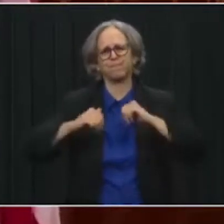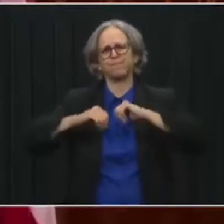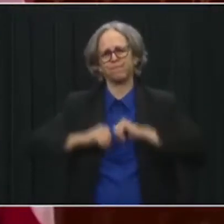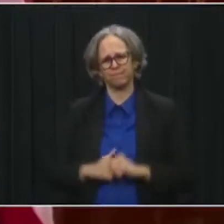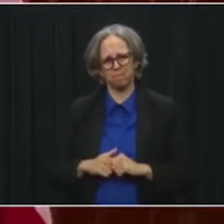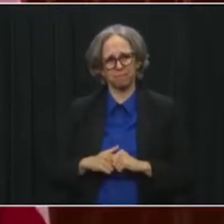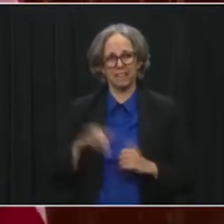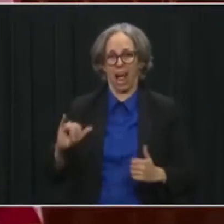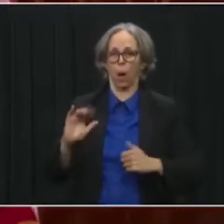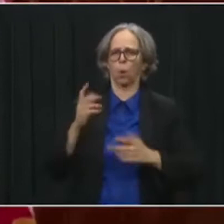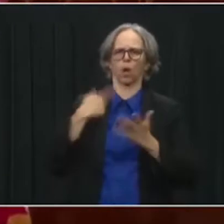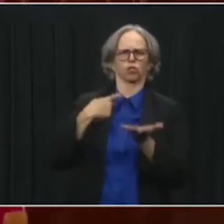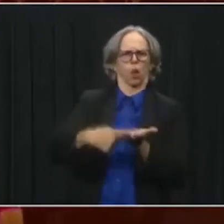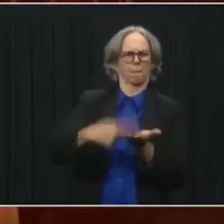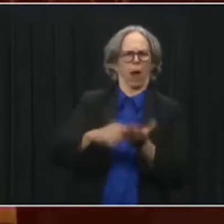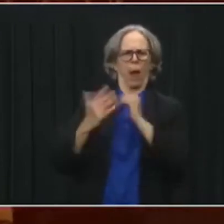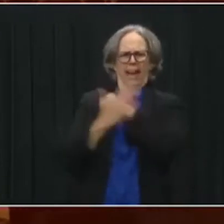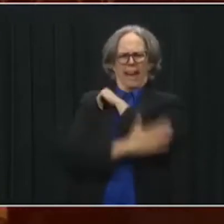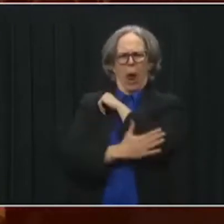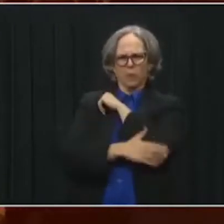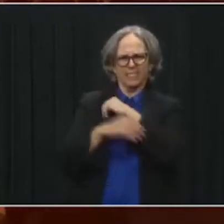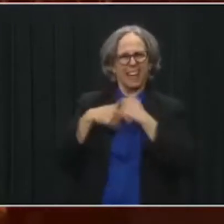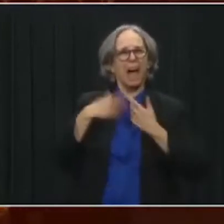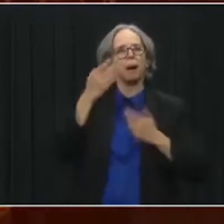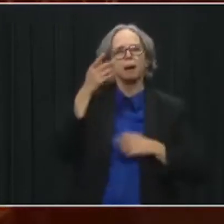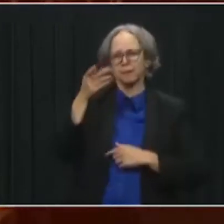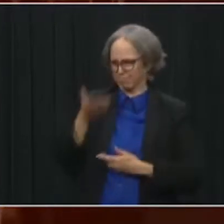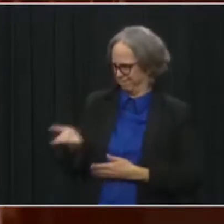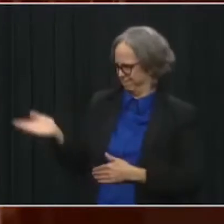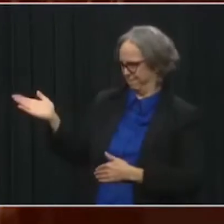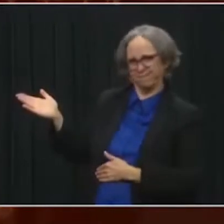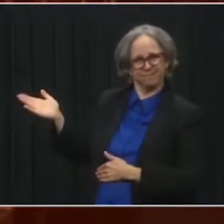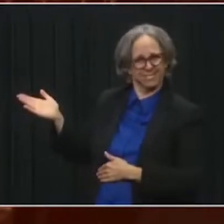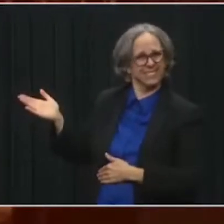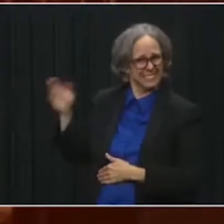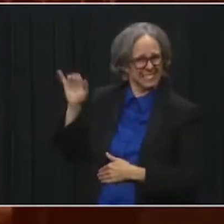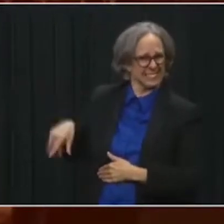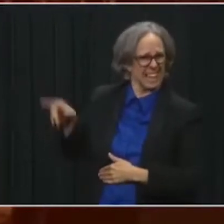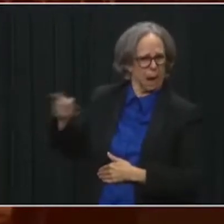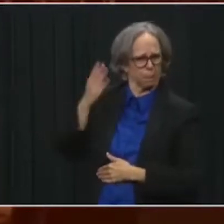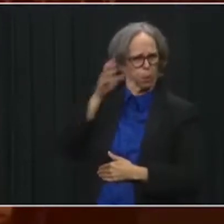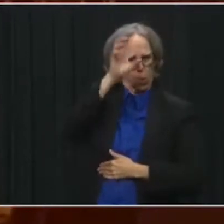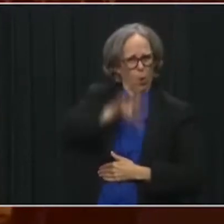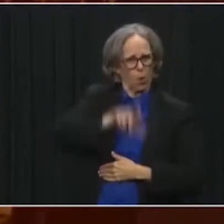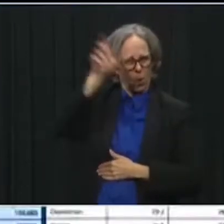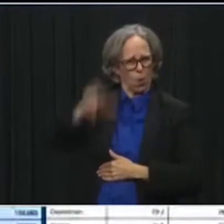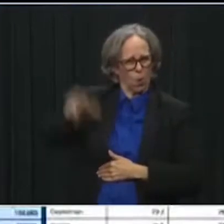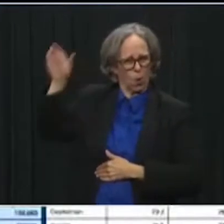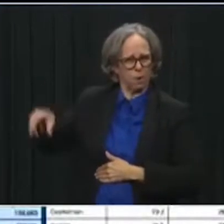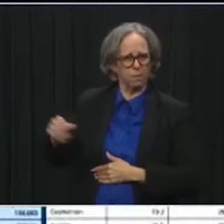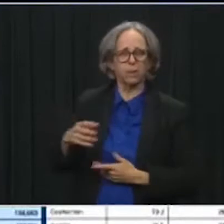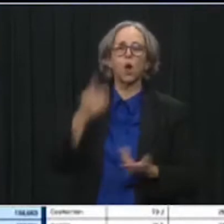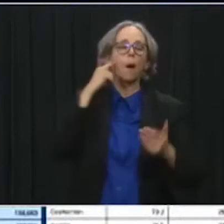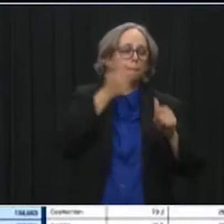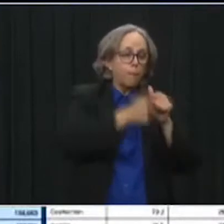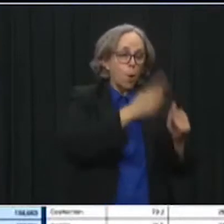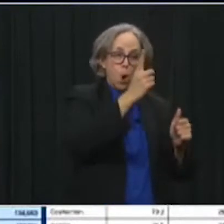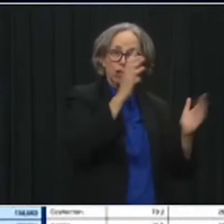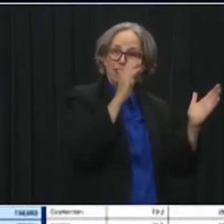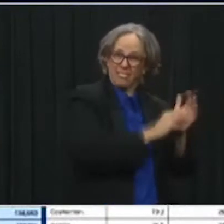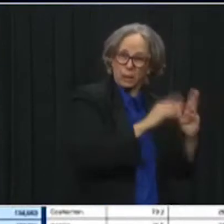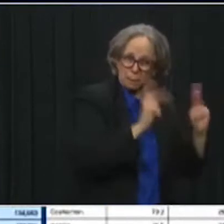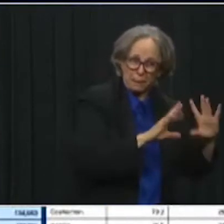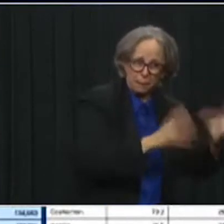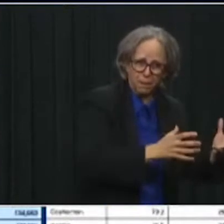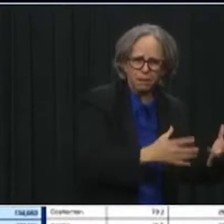rates. If we can go, Eric, to that chart. Recall that county case rates per 100,000 measure the amount of COVID-19